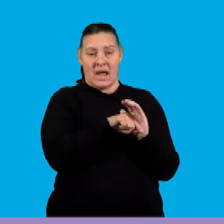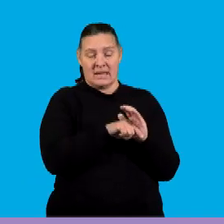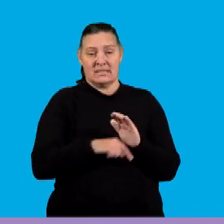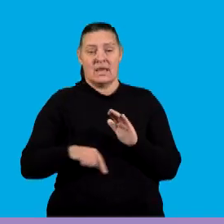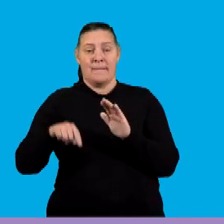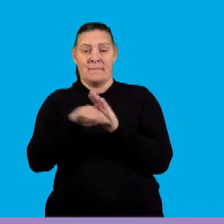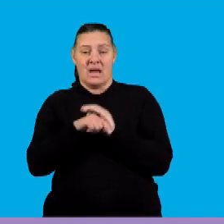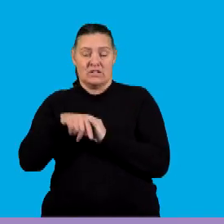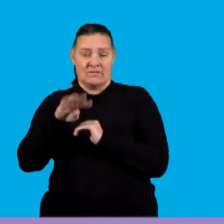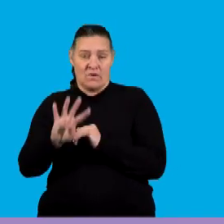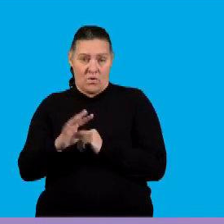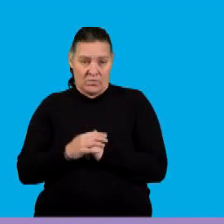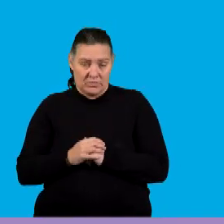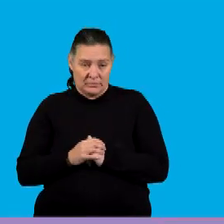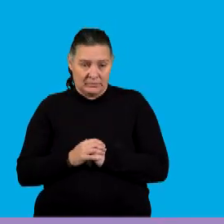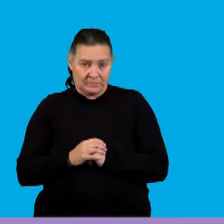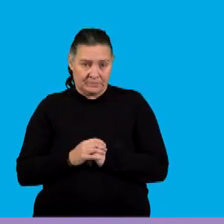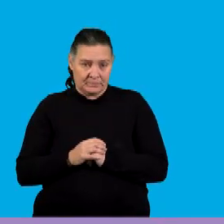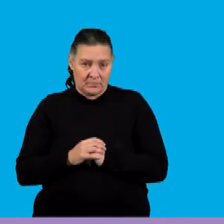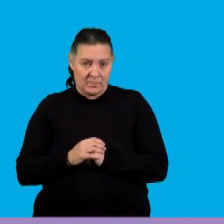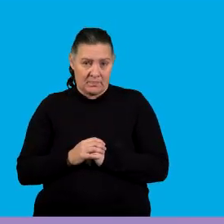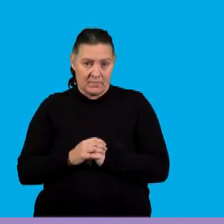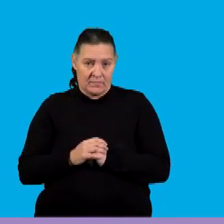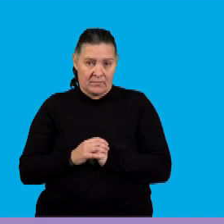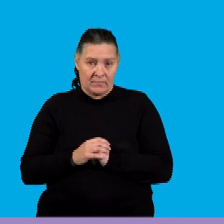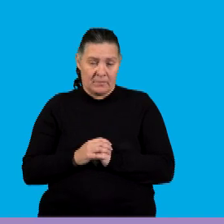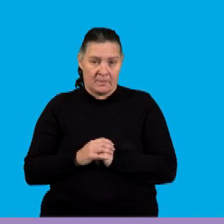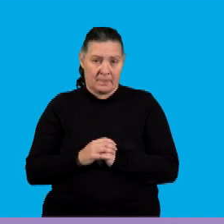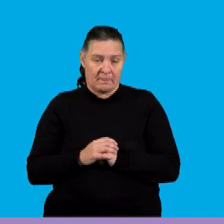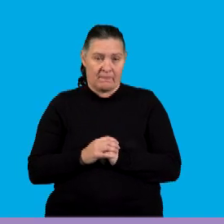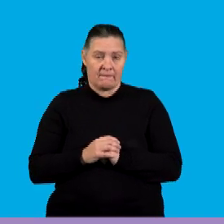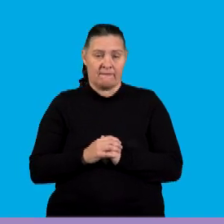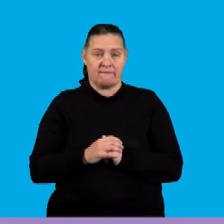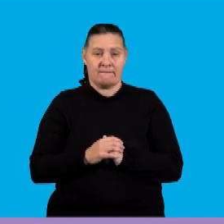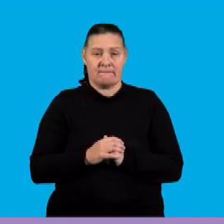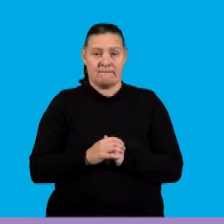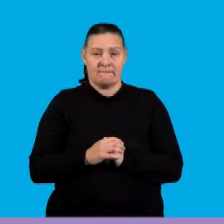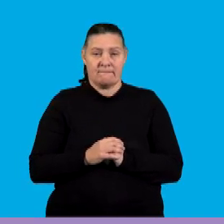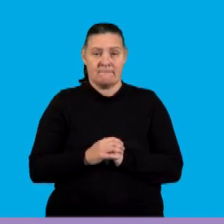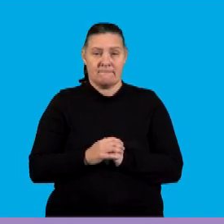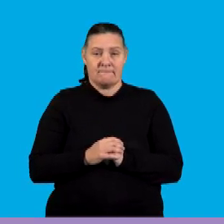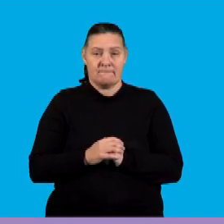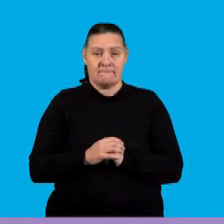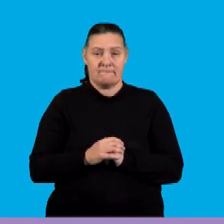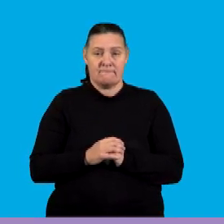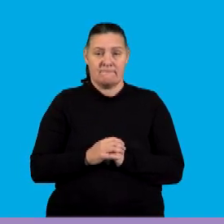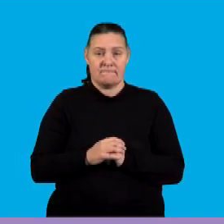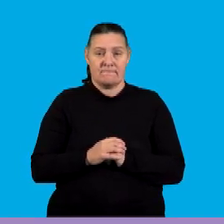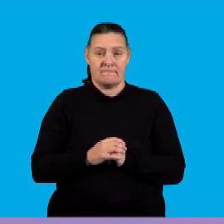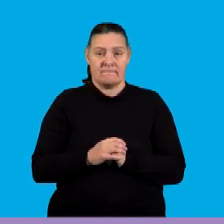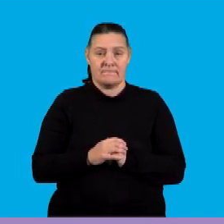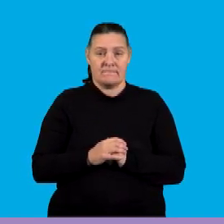the horizontal change, I need to start with point A again. It's very important. So that is going to be a